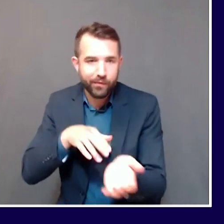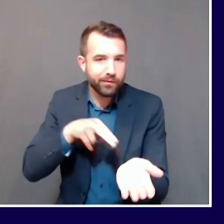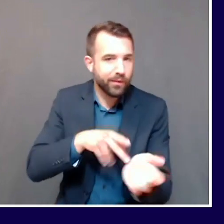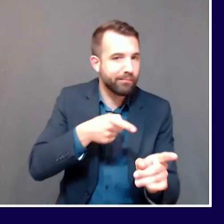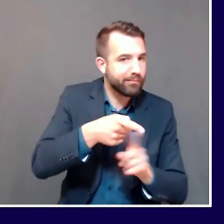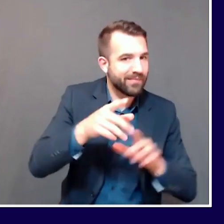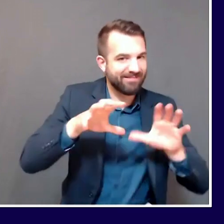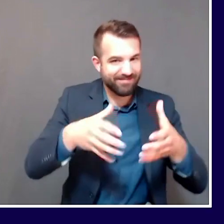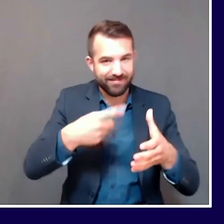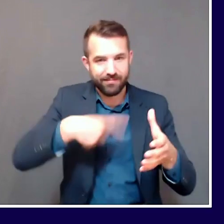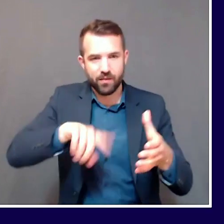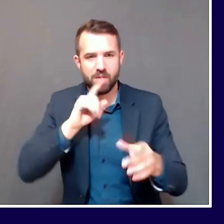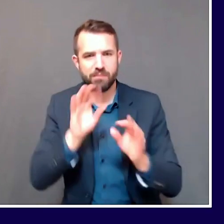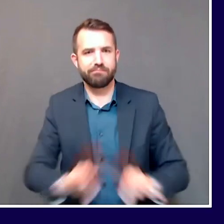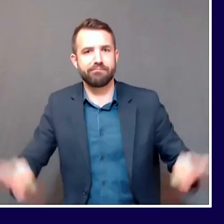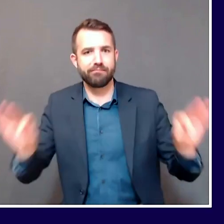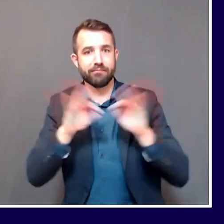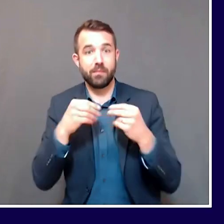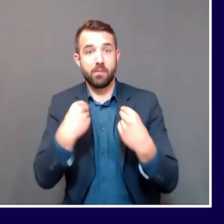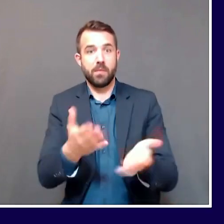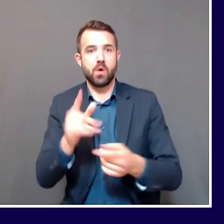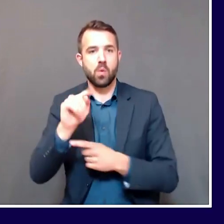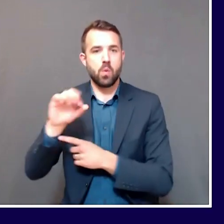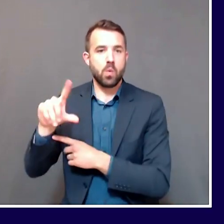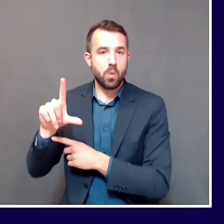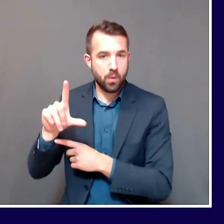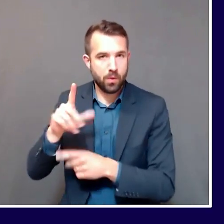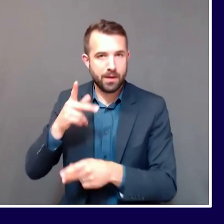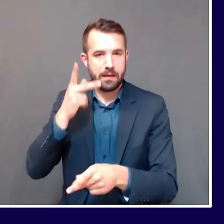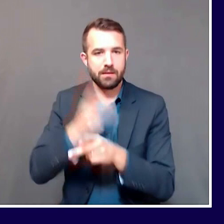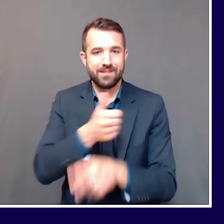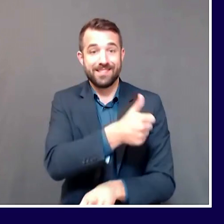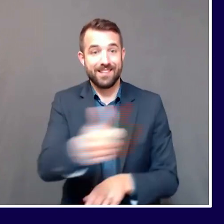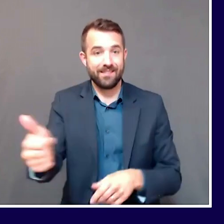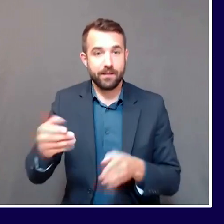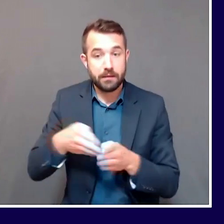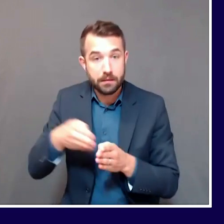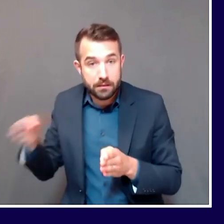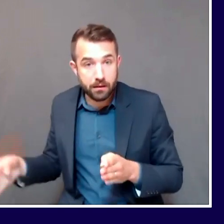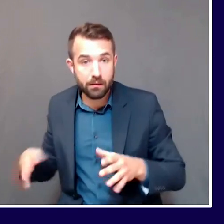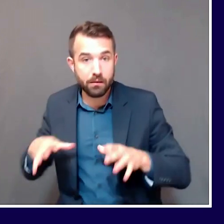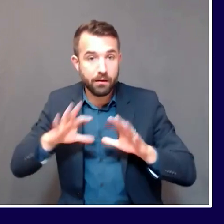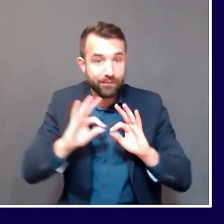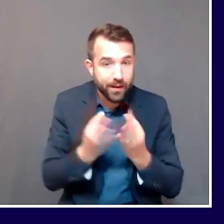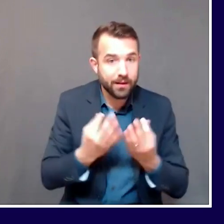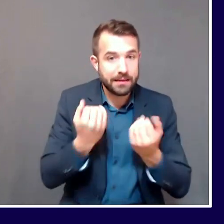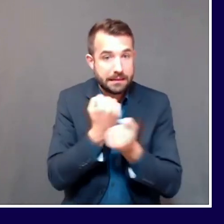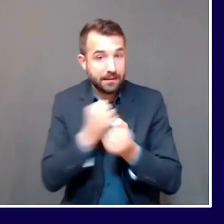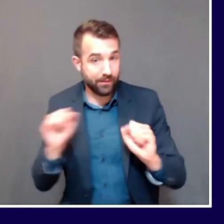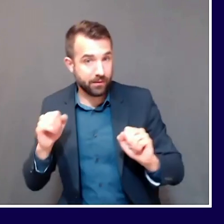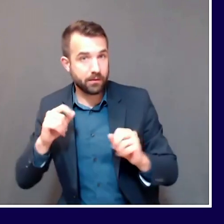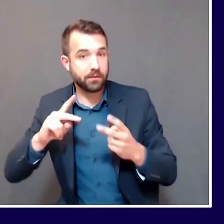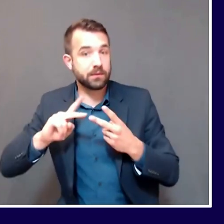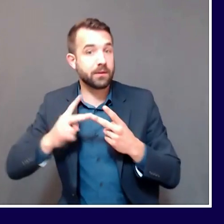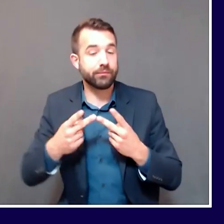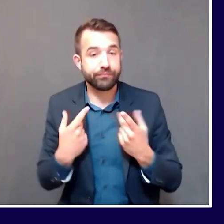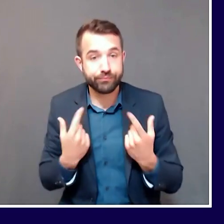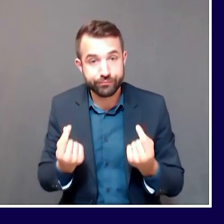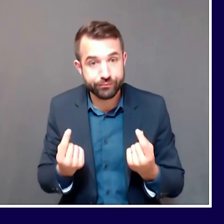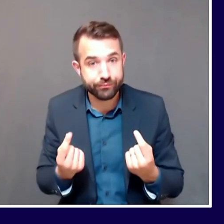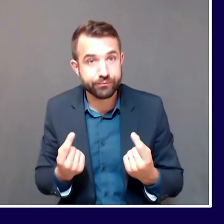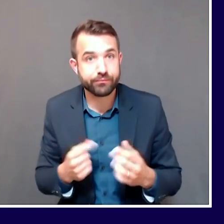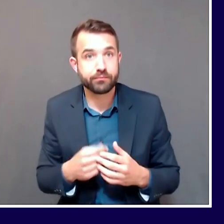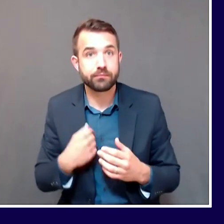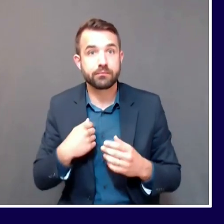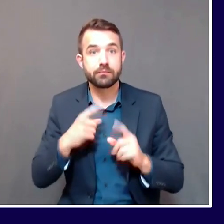people the tools to keep themselves and their neighbors and their families safe. Second, we're making sure our testing strategy is sufficient. We want